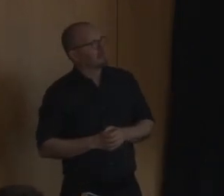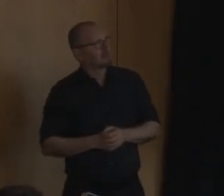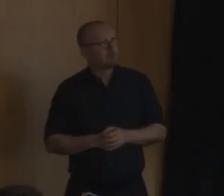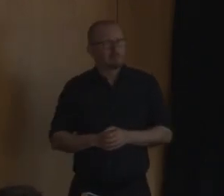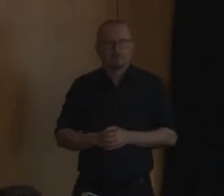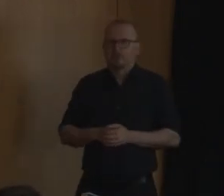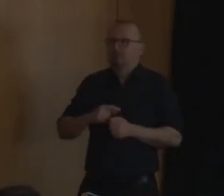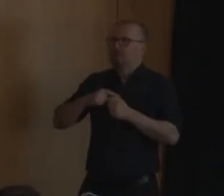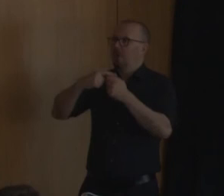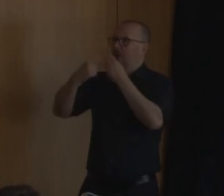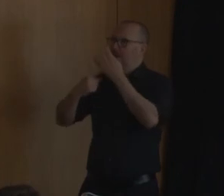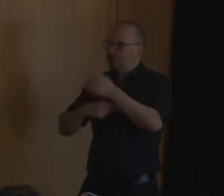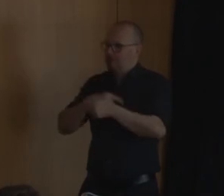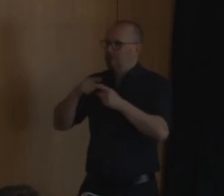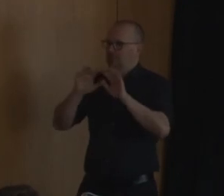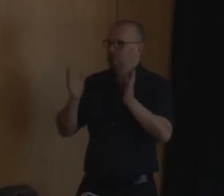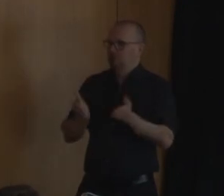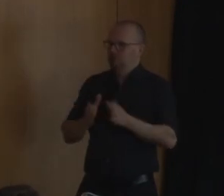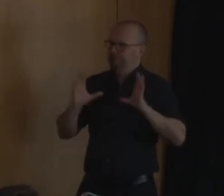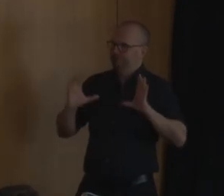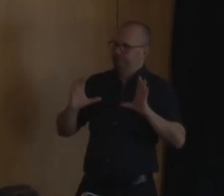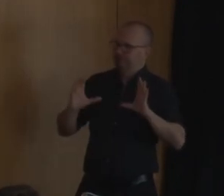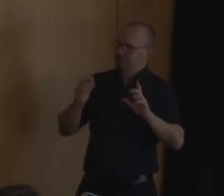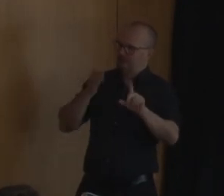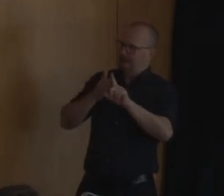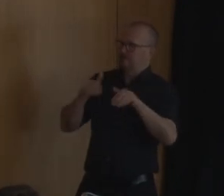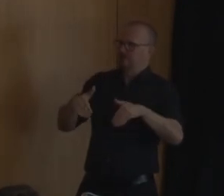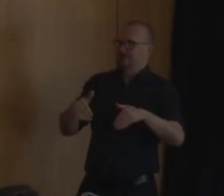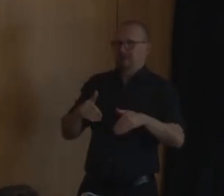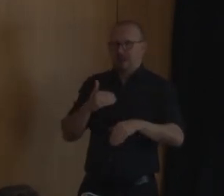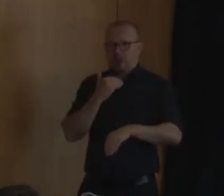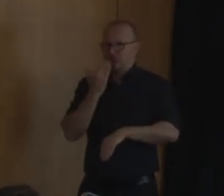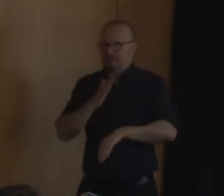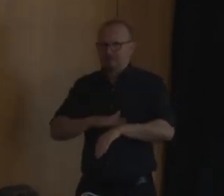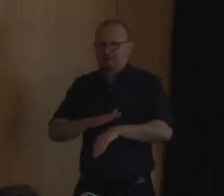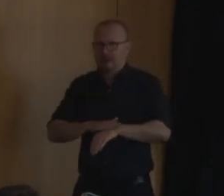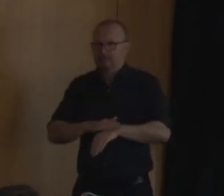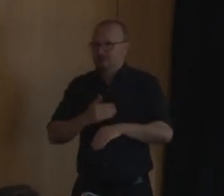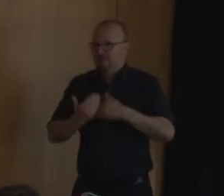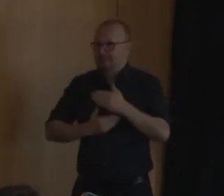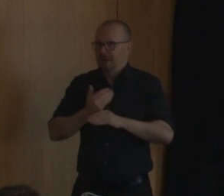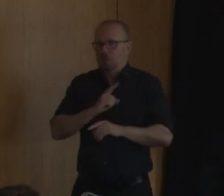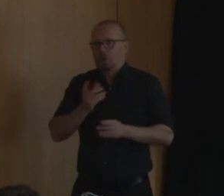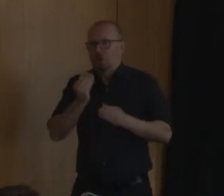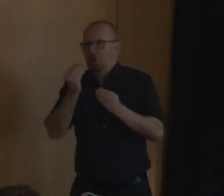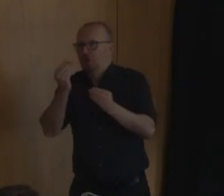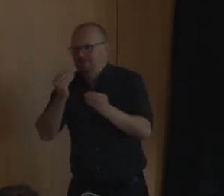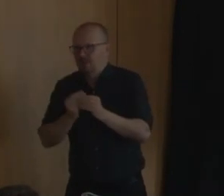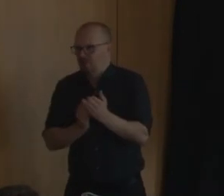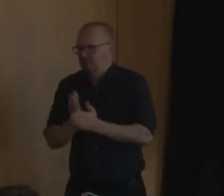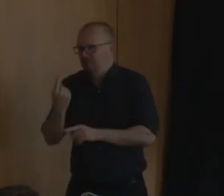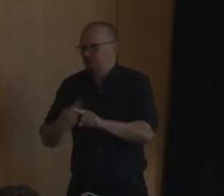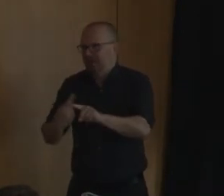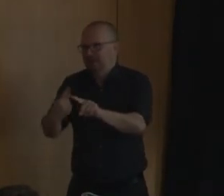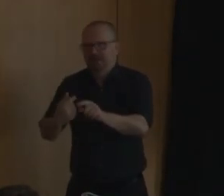some inroads there. It's very pleasing. I'm not going to have much time for what we learned, so I'm going to dash through this.